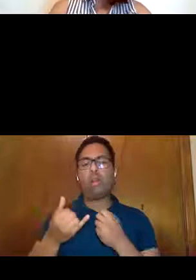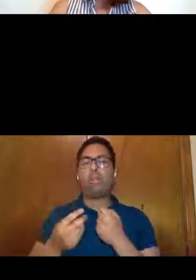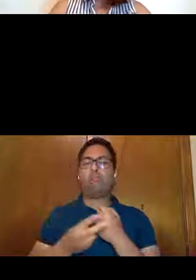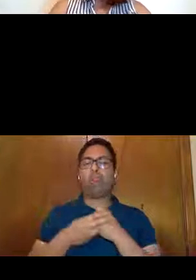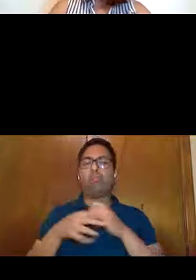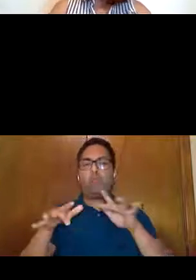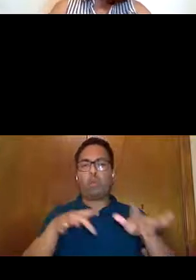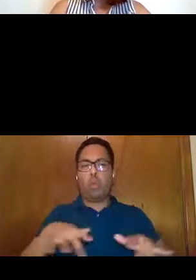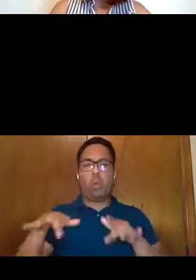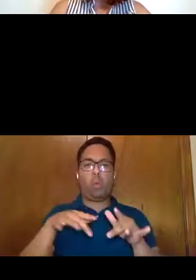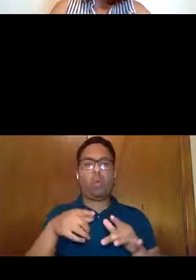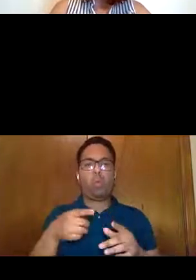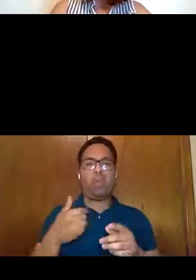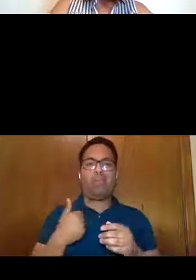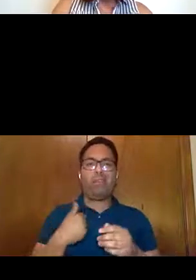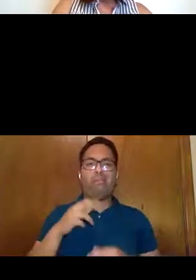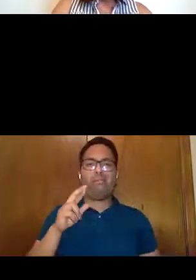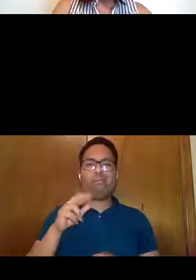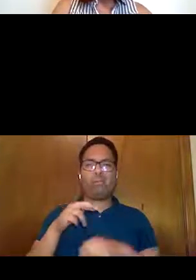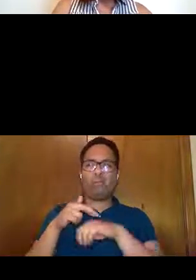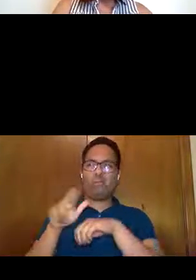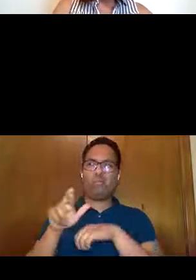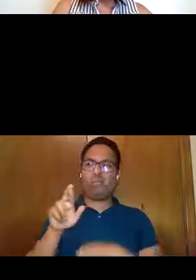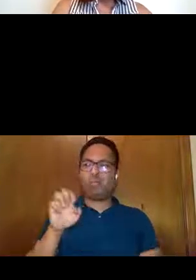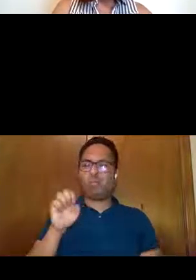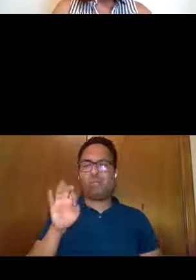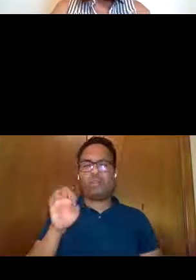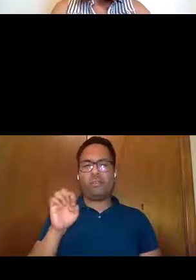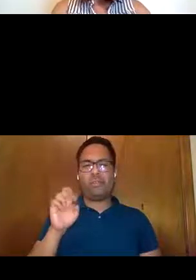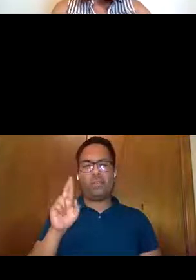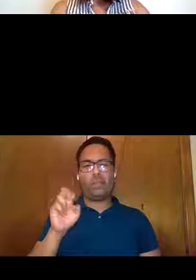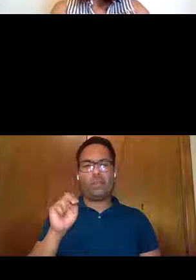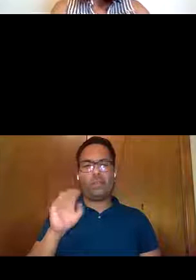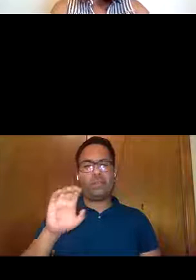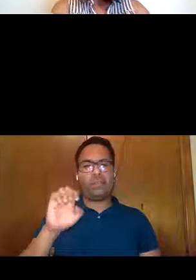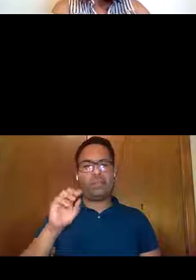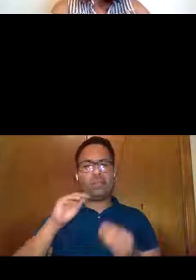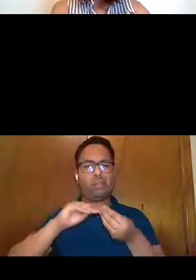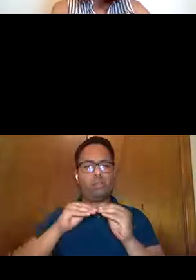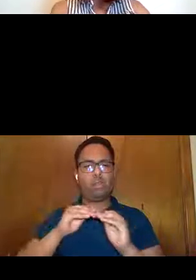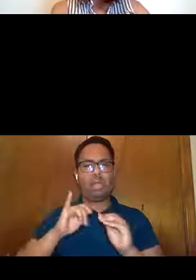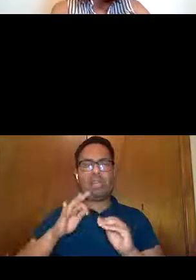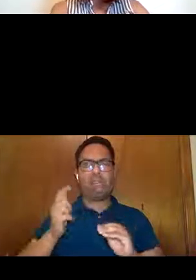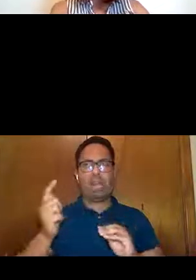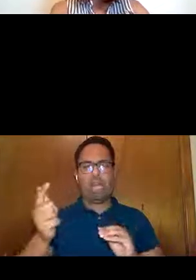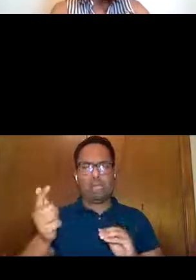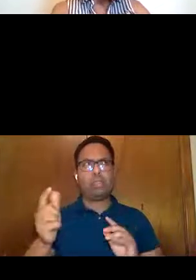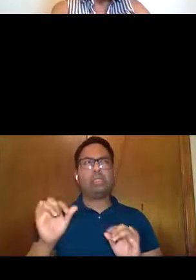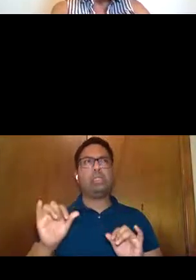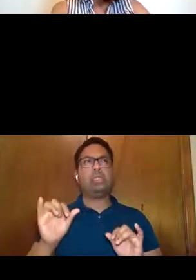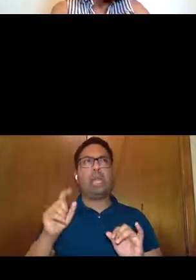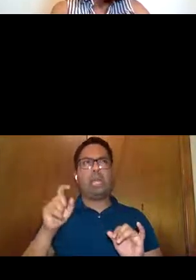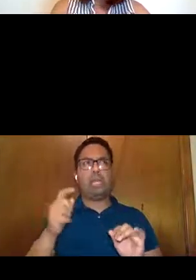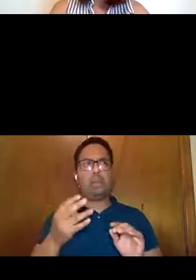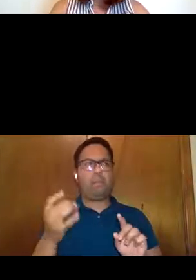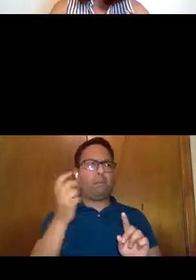Ask them what that reference number is. If for some reason you need to go back to a conversation you had with the insurer, you